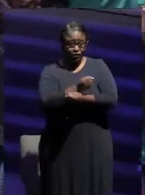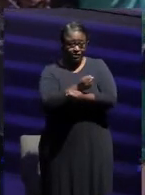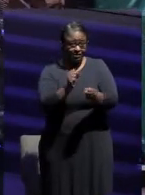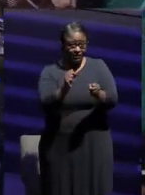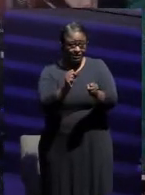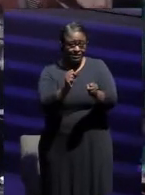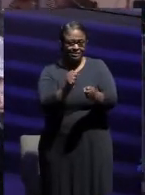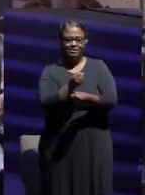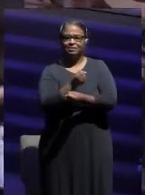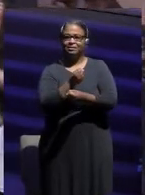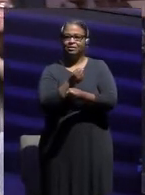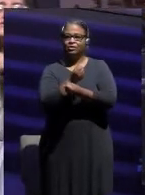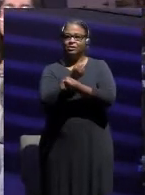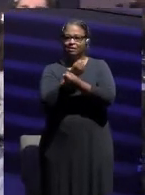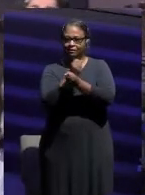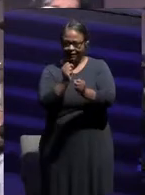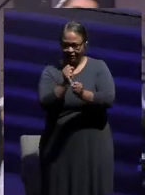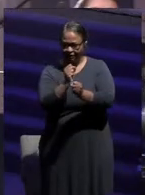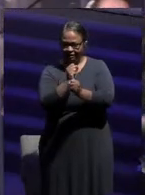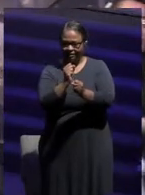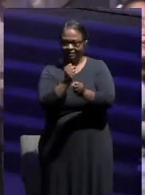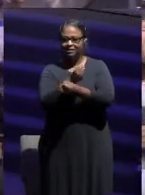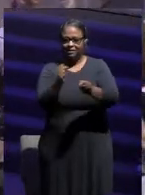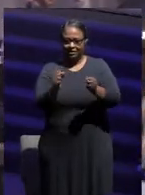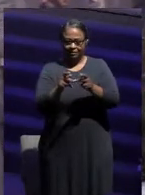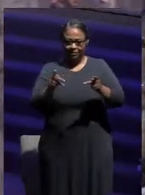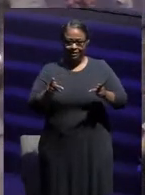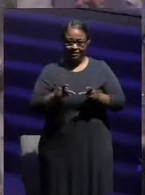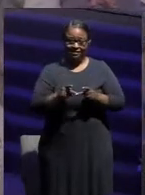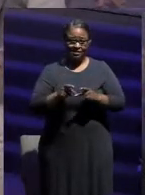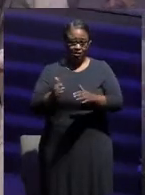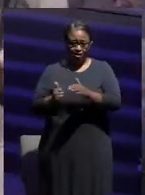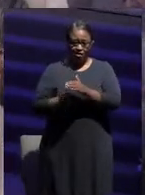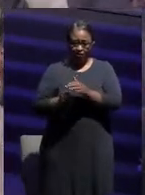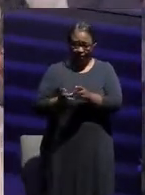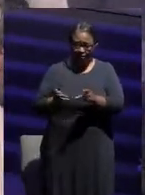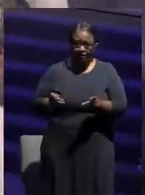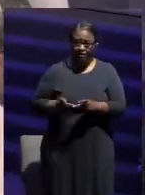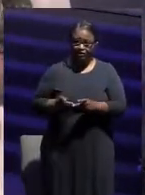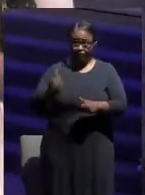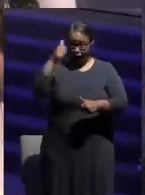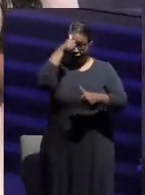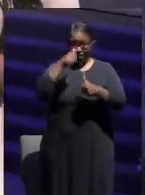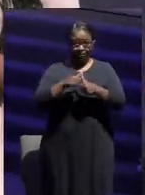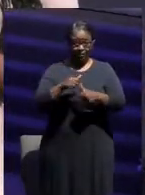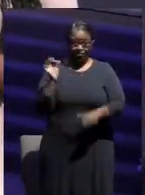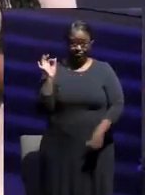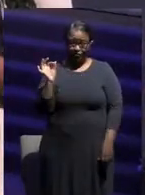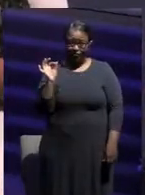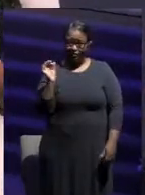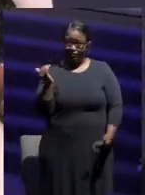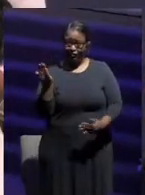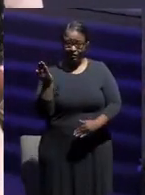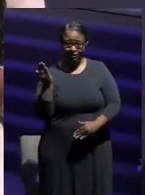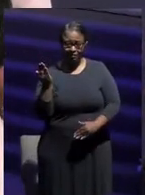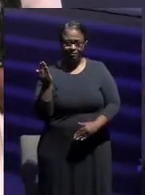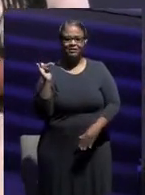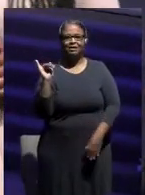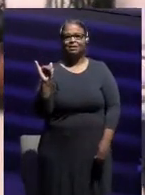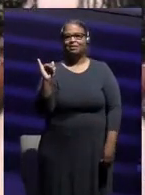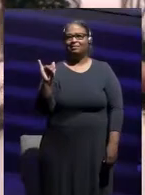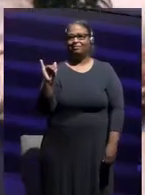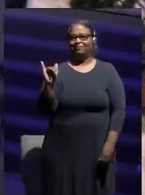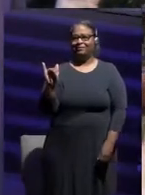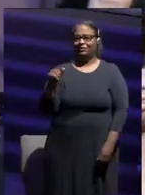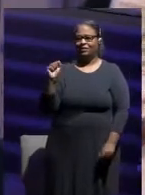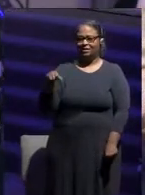place. Your salvation is that in that covering place our pastor was just talking about this morning. Your